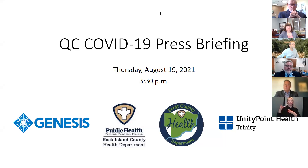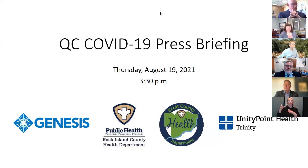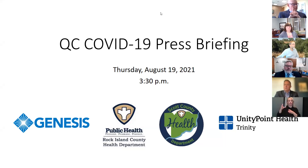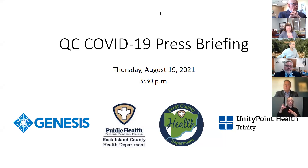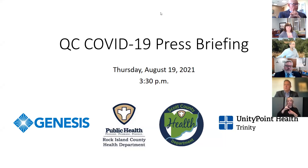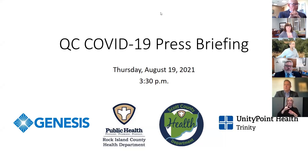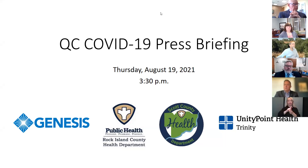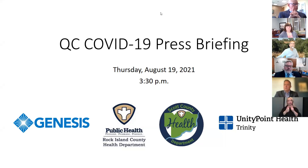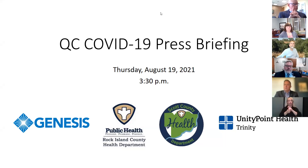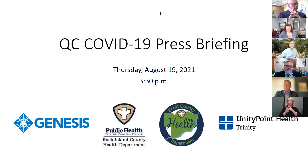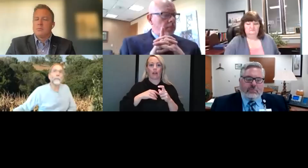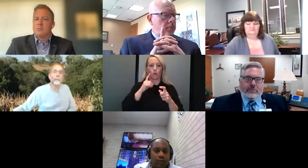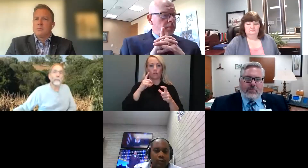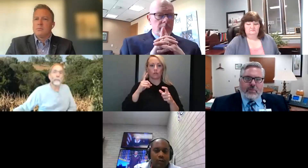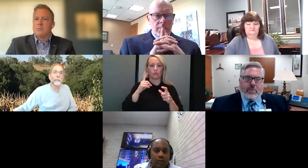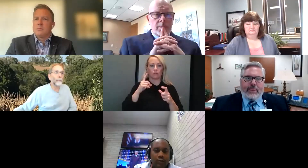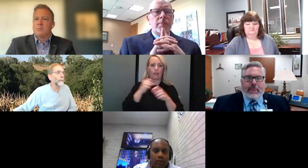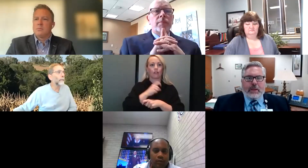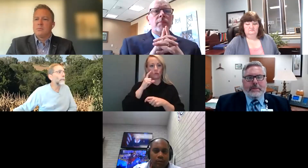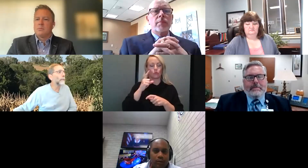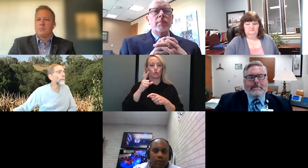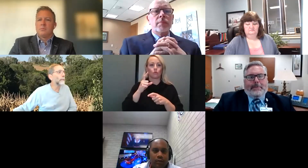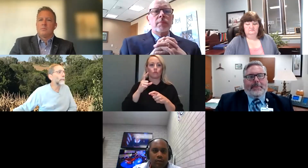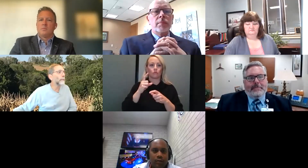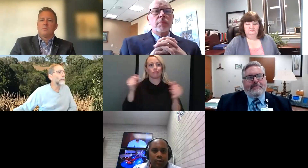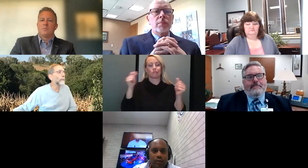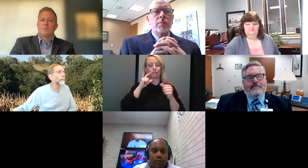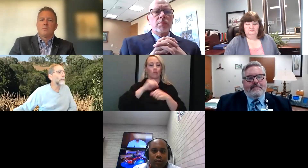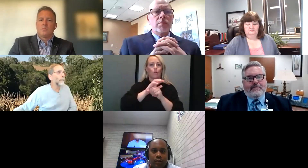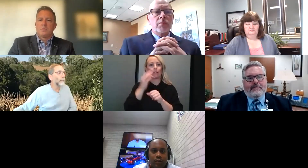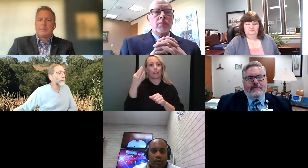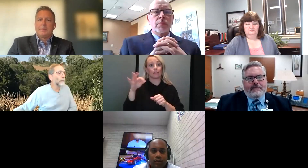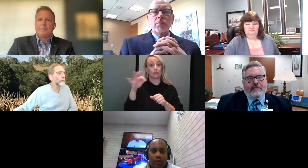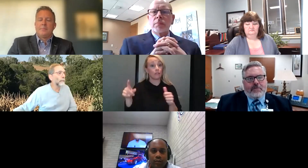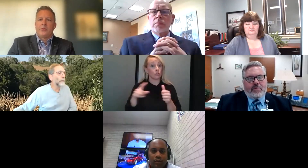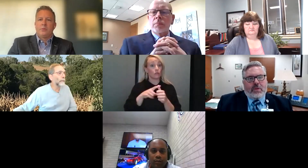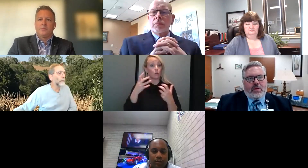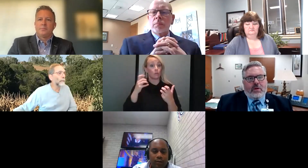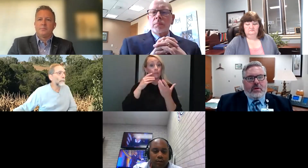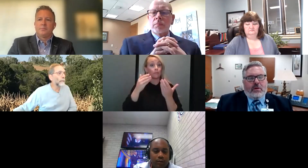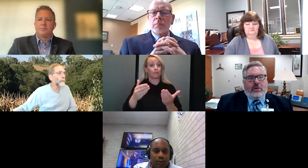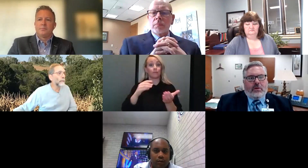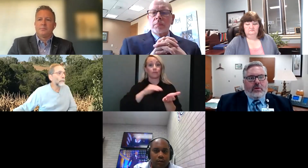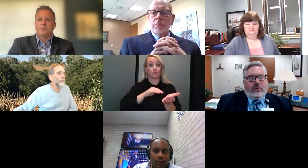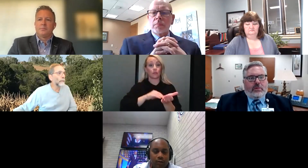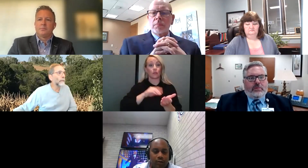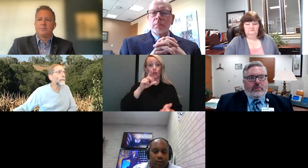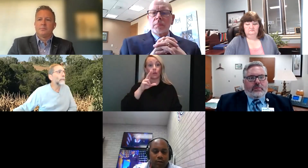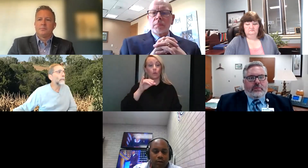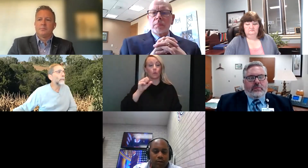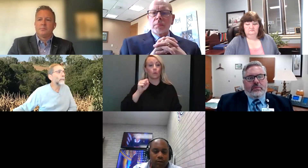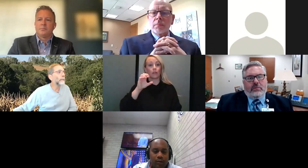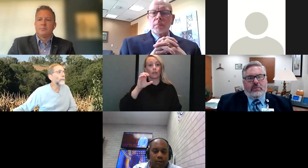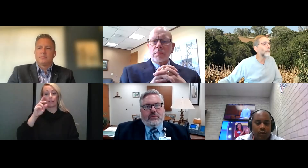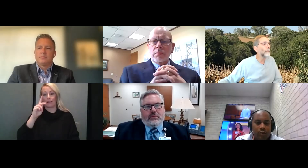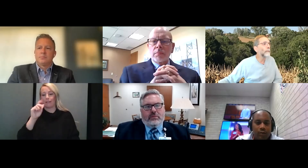virus that causes COVID-19. First of all, we're going to start off with Dr. Louis Katz. He's the Medical Director at the Scott